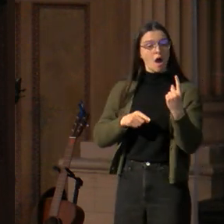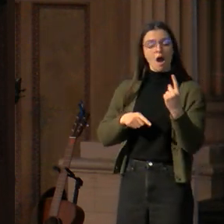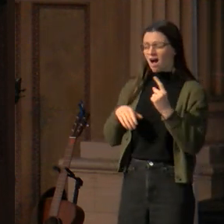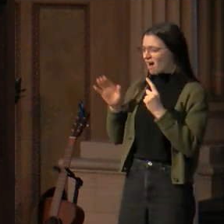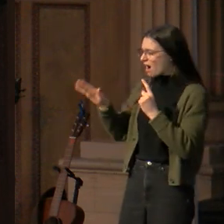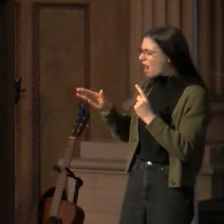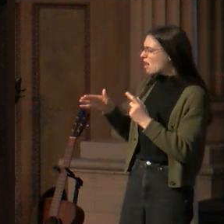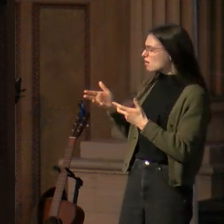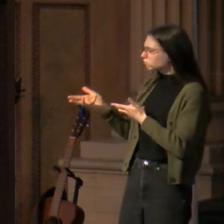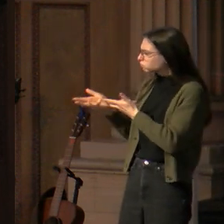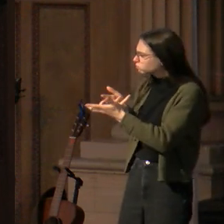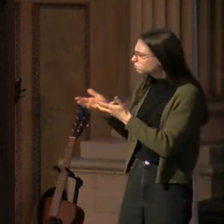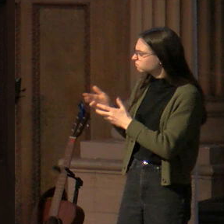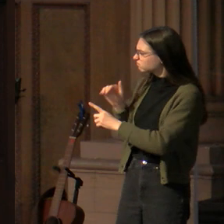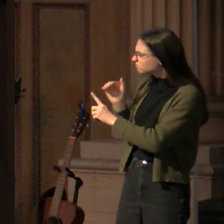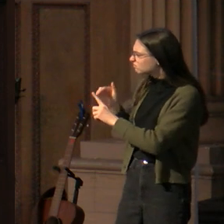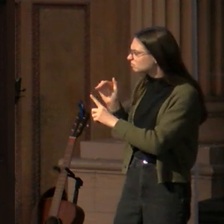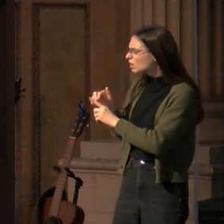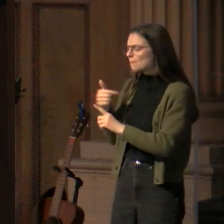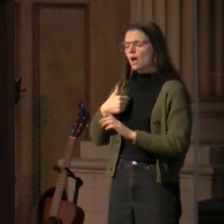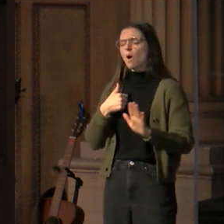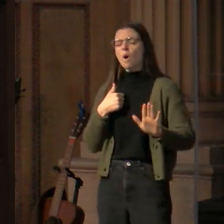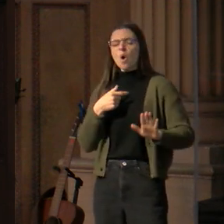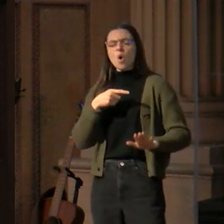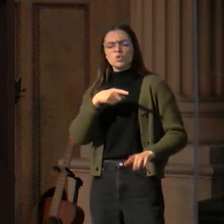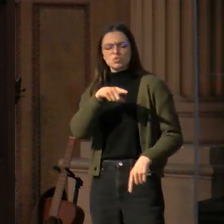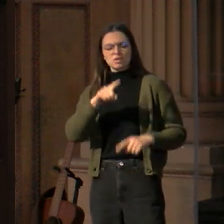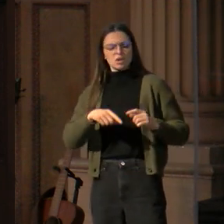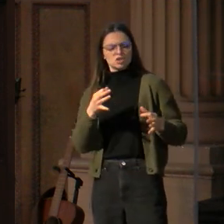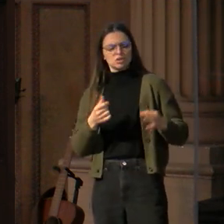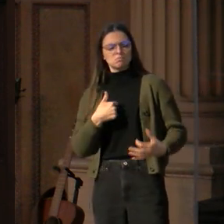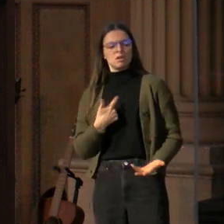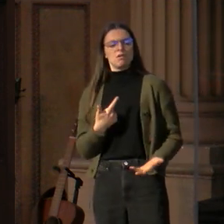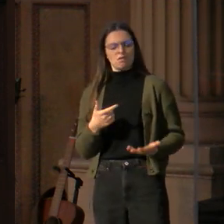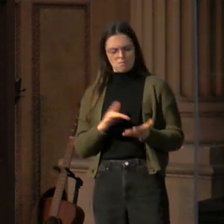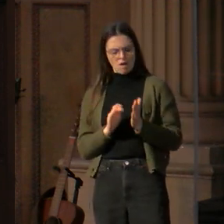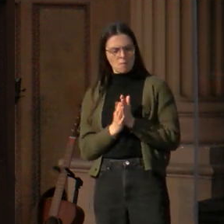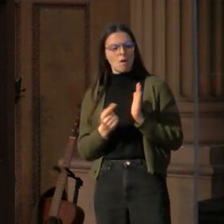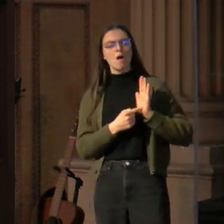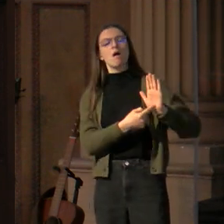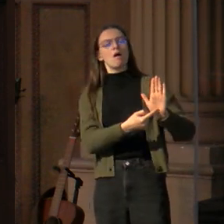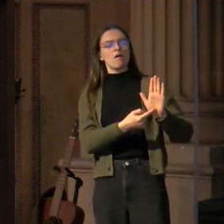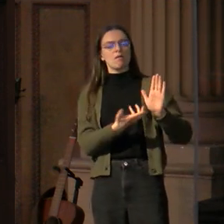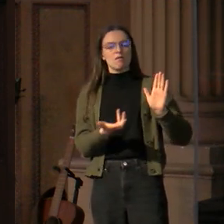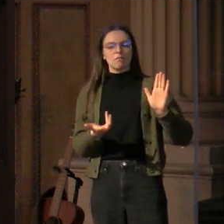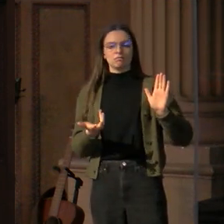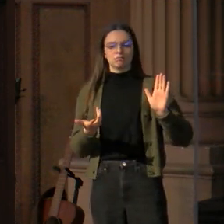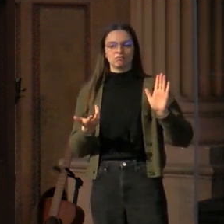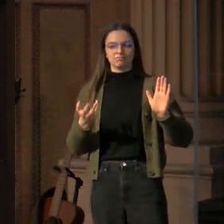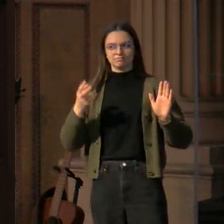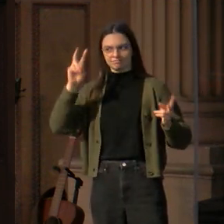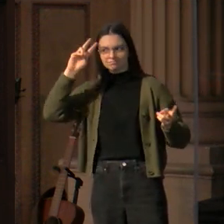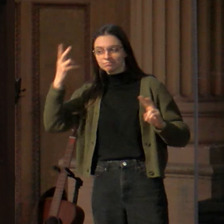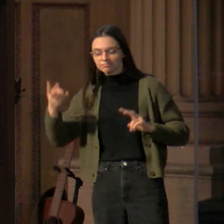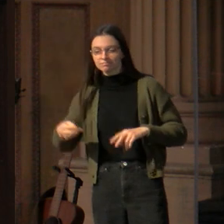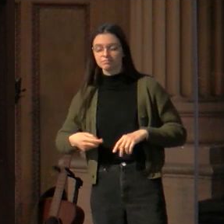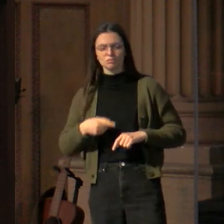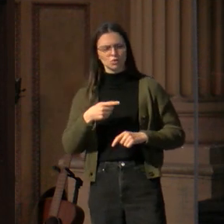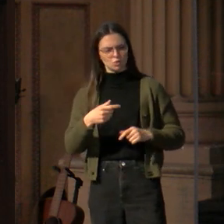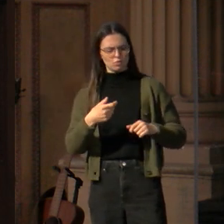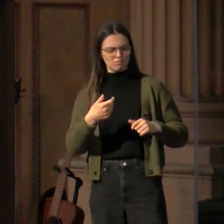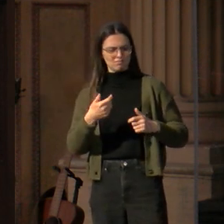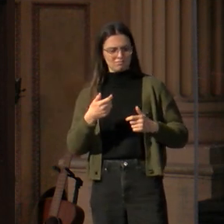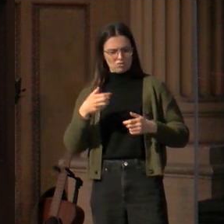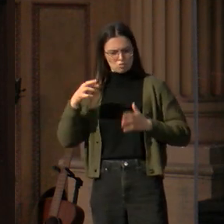about it, however kindly, but still I say, well, you're not supposed to judge. I can turn it all back around on you, because you're violating this rule,